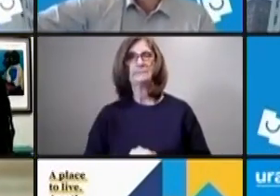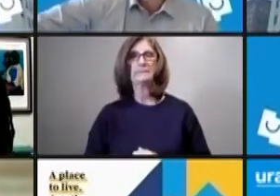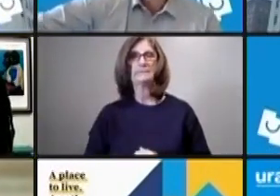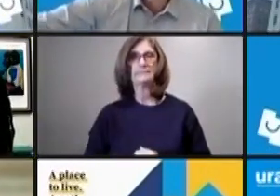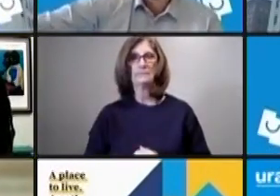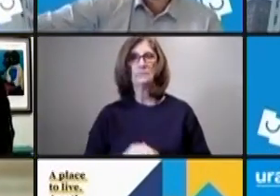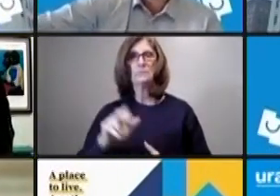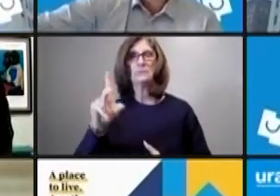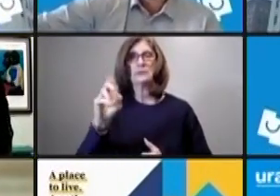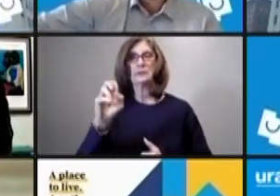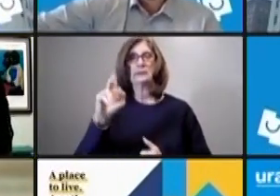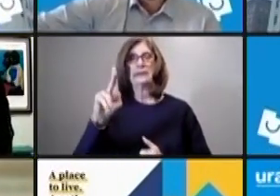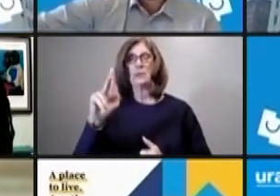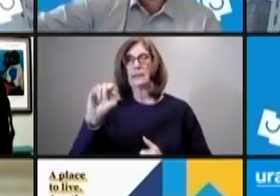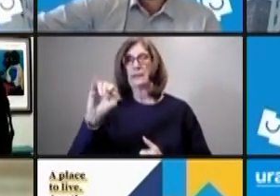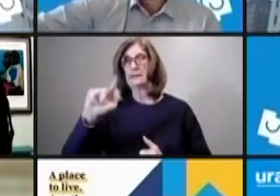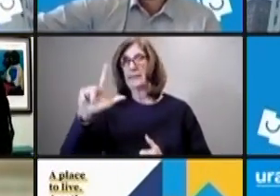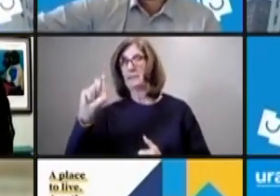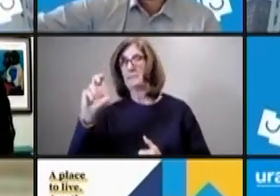Derek Tillman.